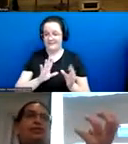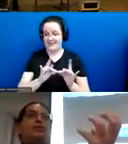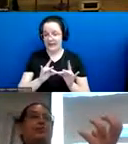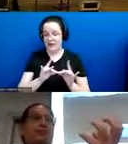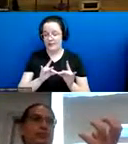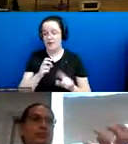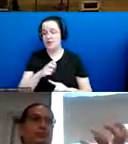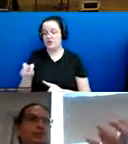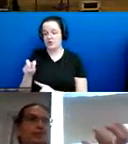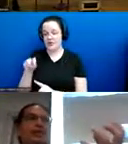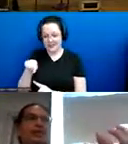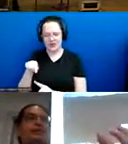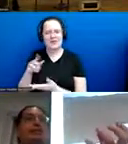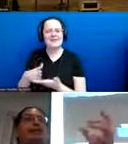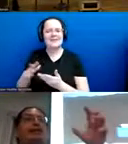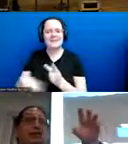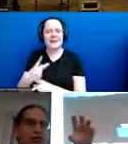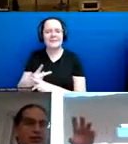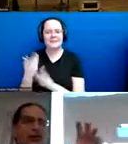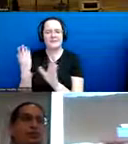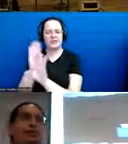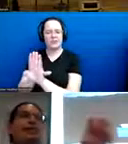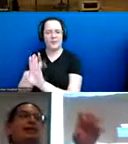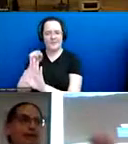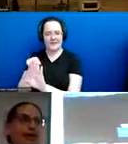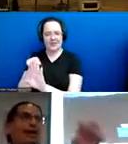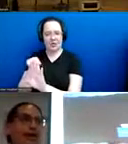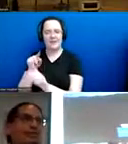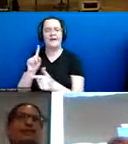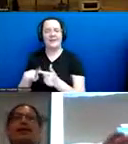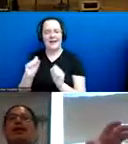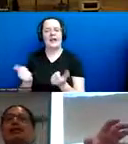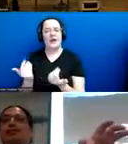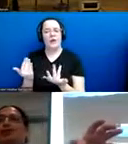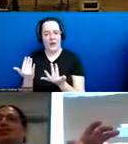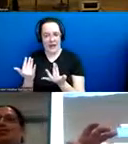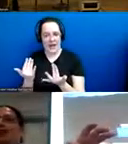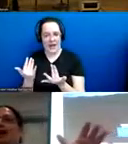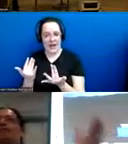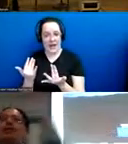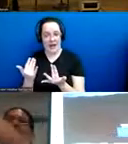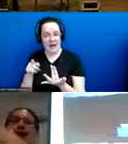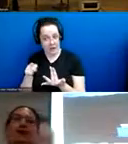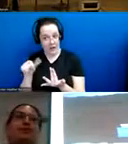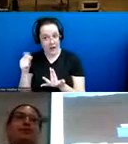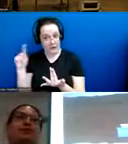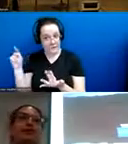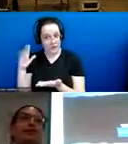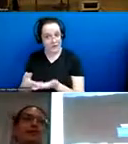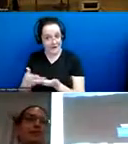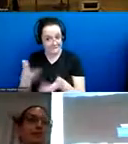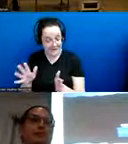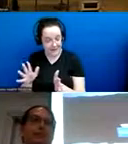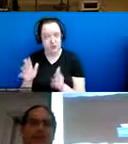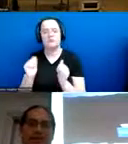form of atomic superposition that is long-lived, that then you can then wait until the other photon arrives, and then you can do the